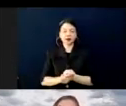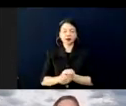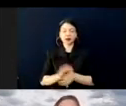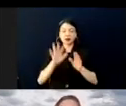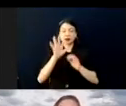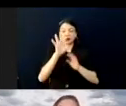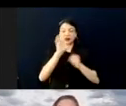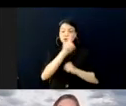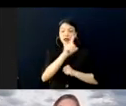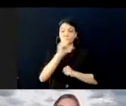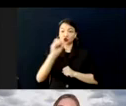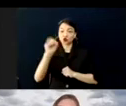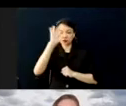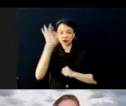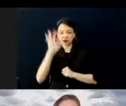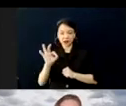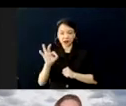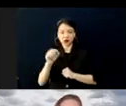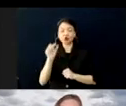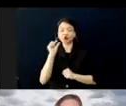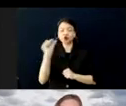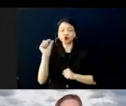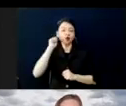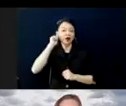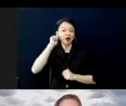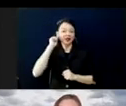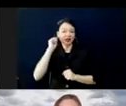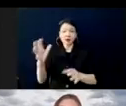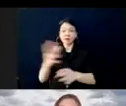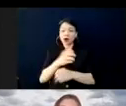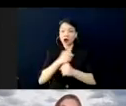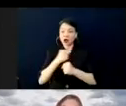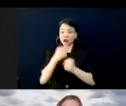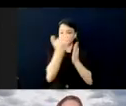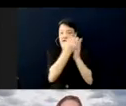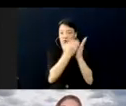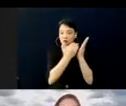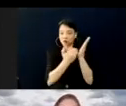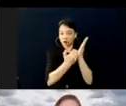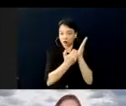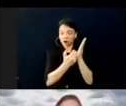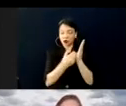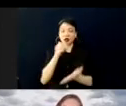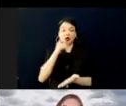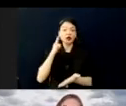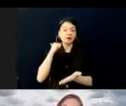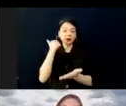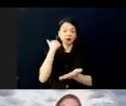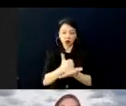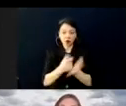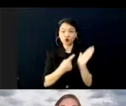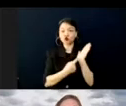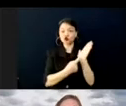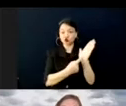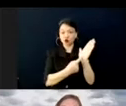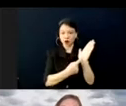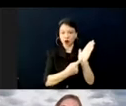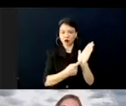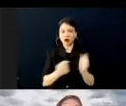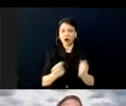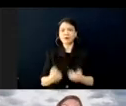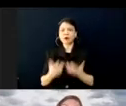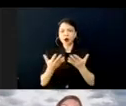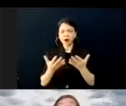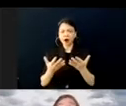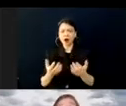it generates something called variable importance, which tells us how powerful a predictor each of these characteristics are. And that allows